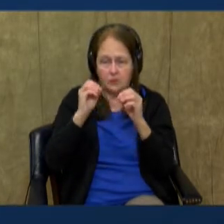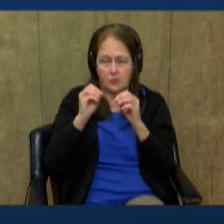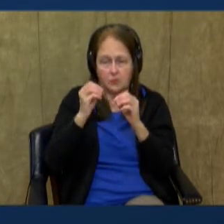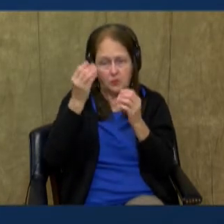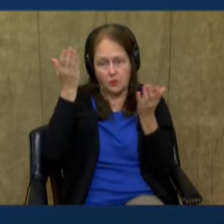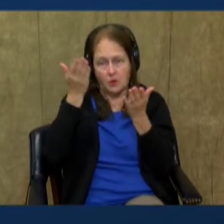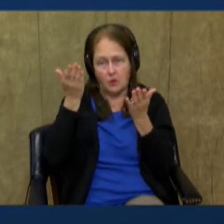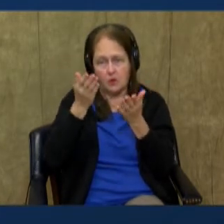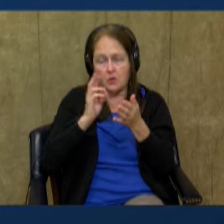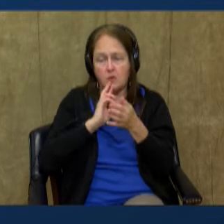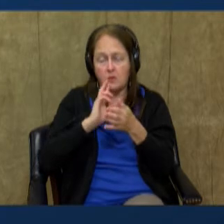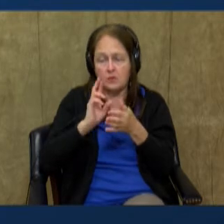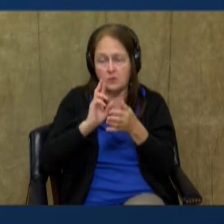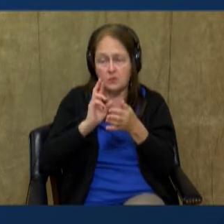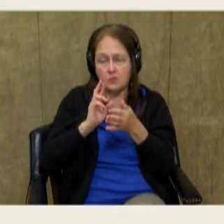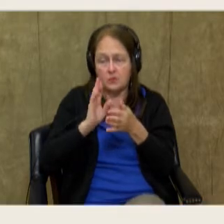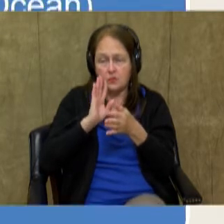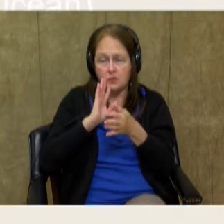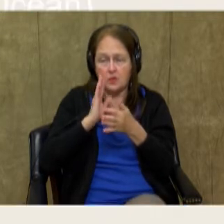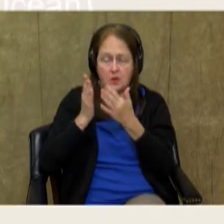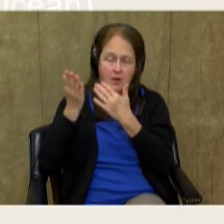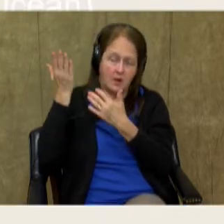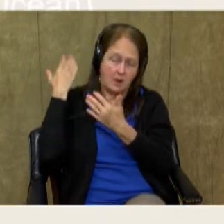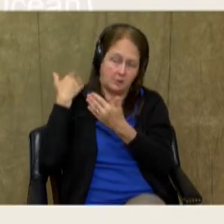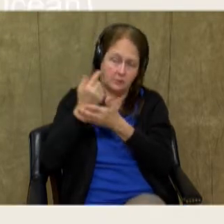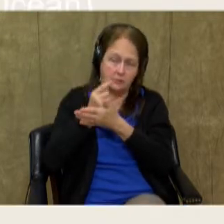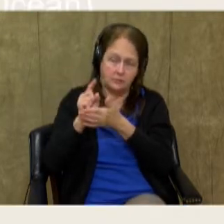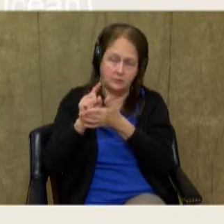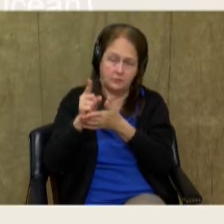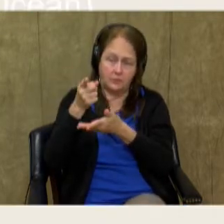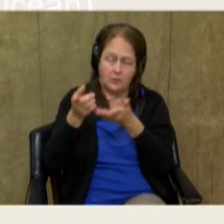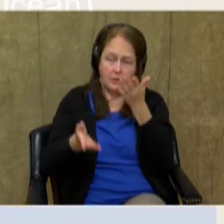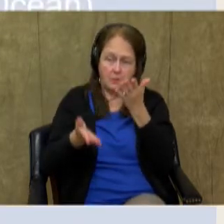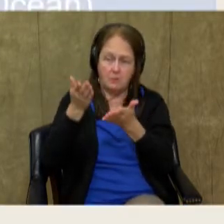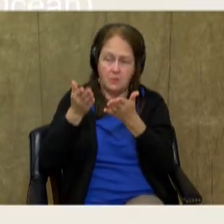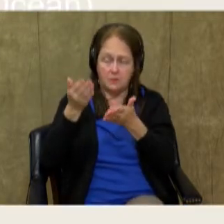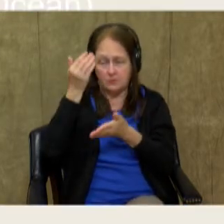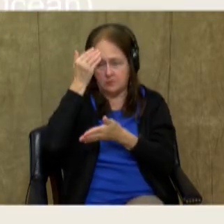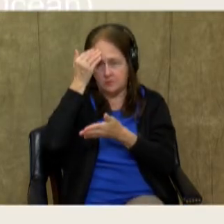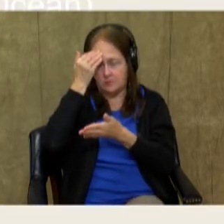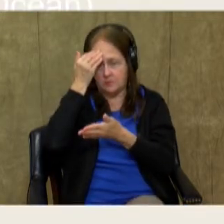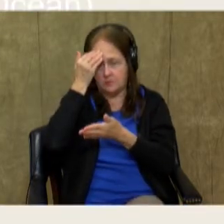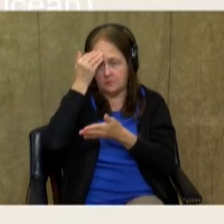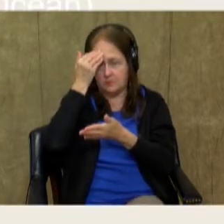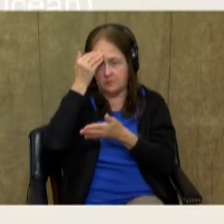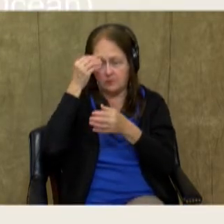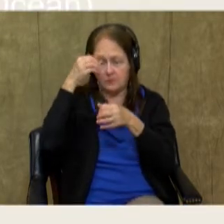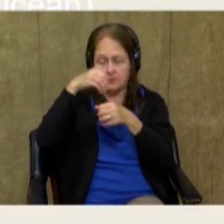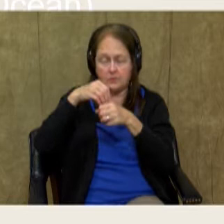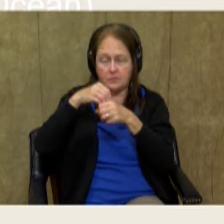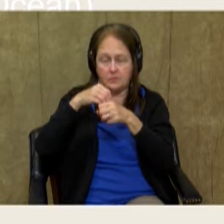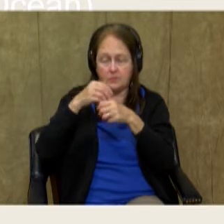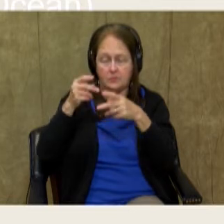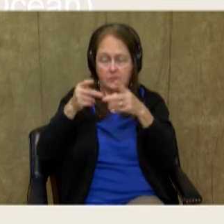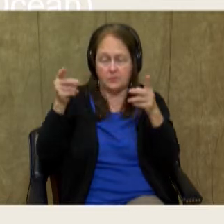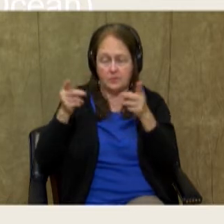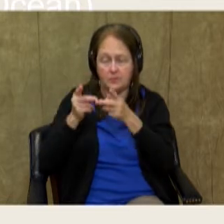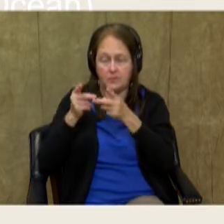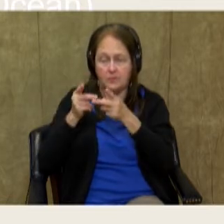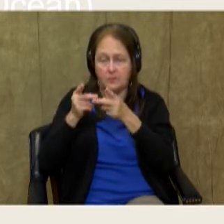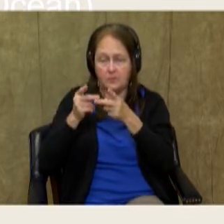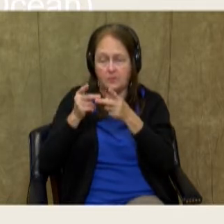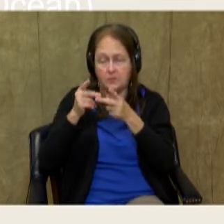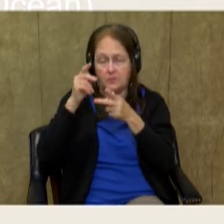they are and knowing what we talked about last week, you could probably know that they are in the same position